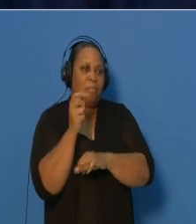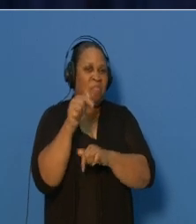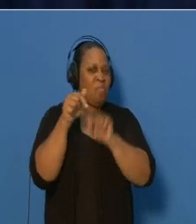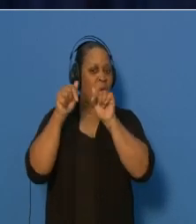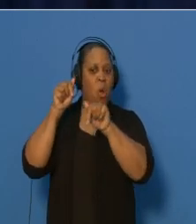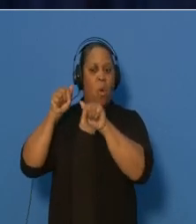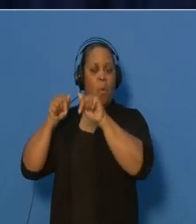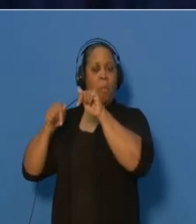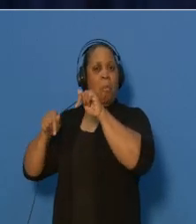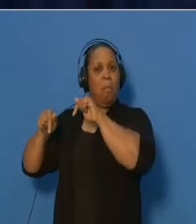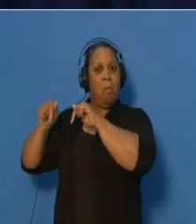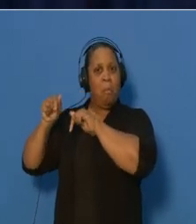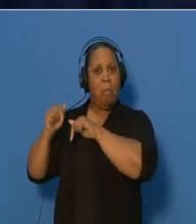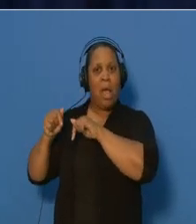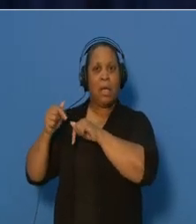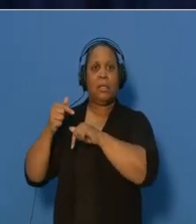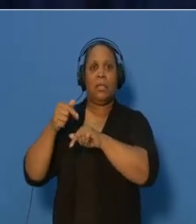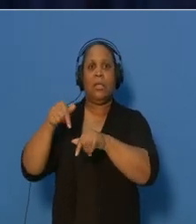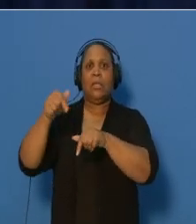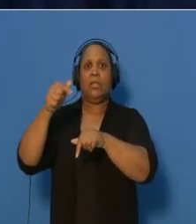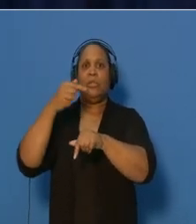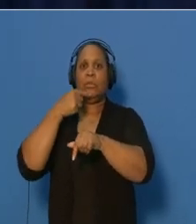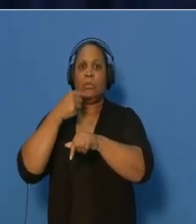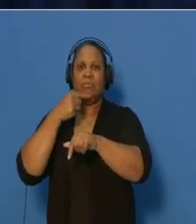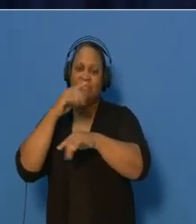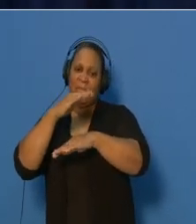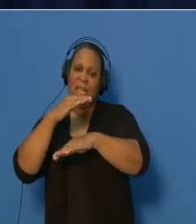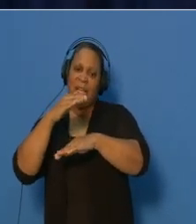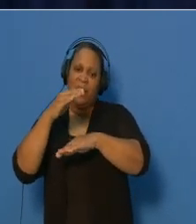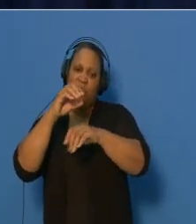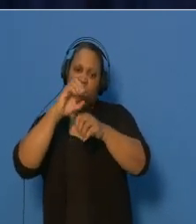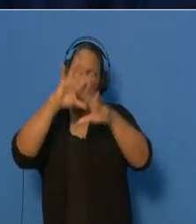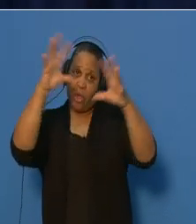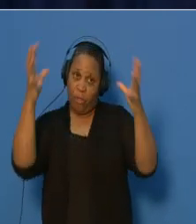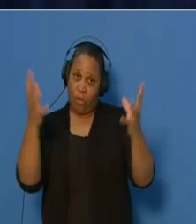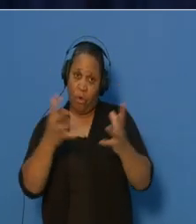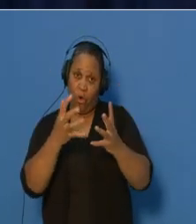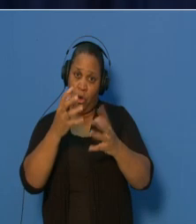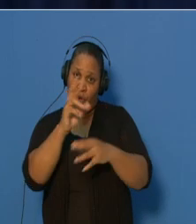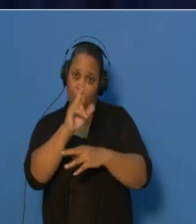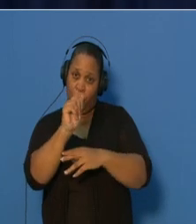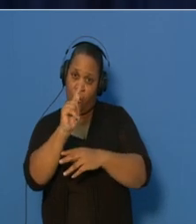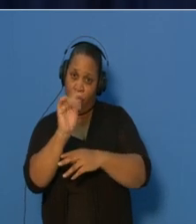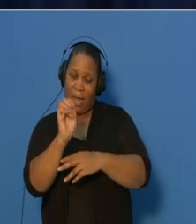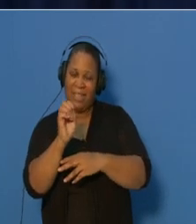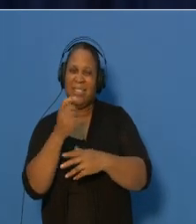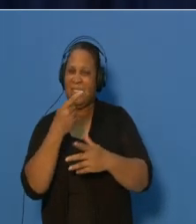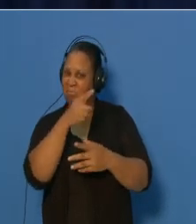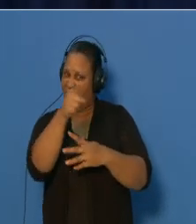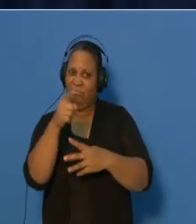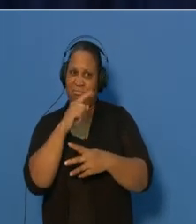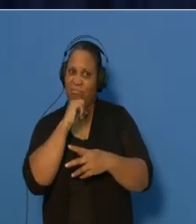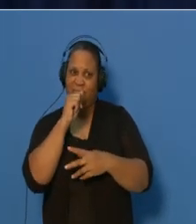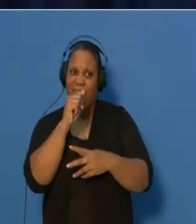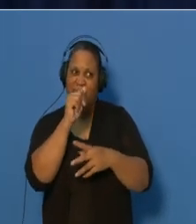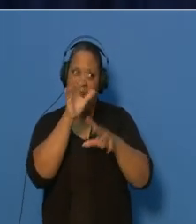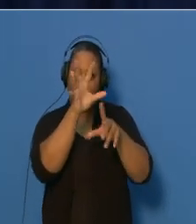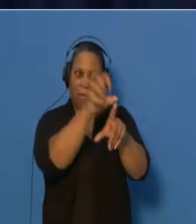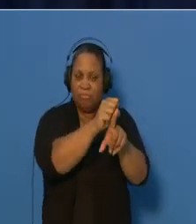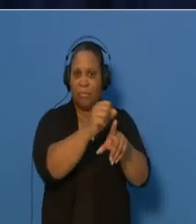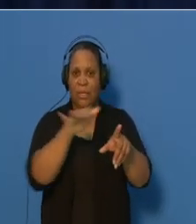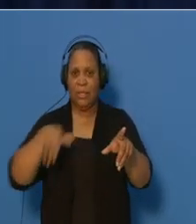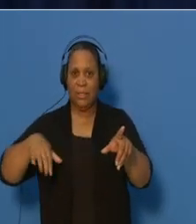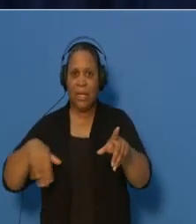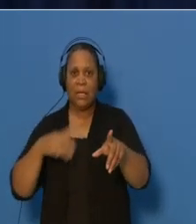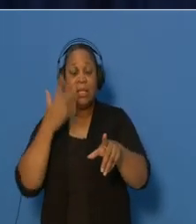earlier, with 4 deaths, and if you look at the global rate, then that would imply that there's a larger number of cases which we may not have captured or caught yet. And that's